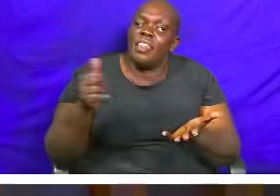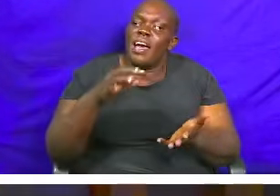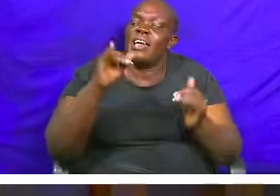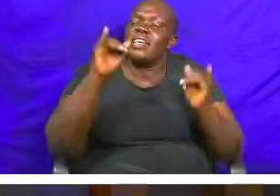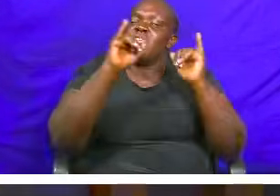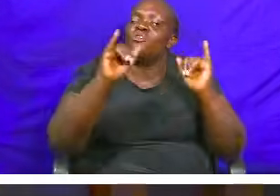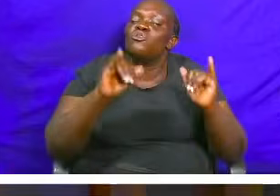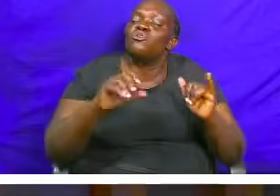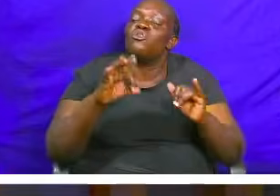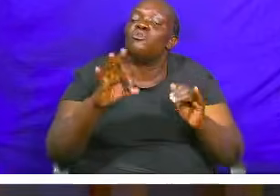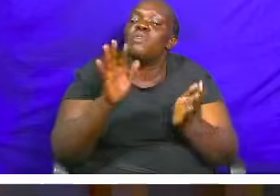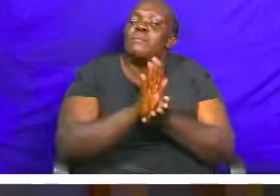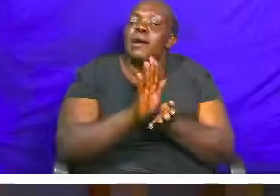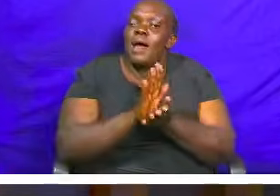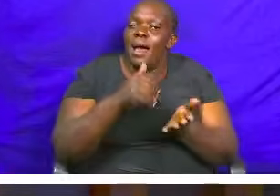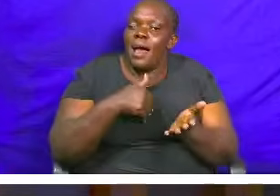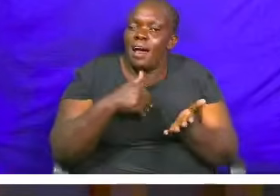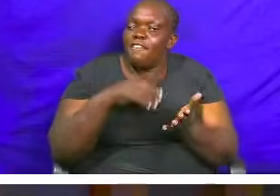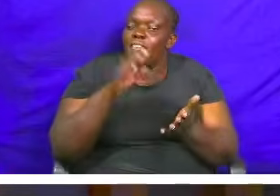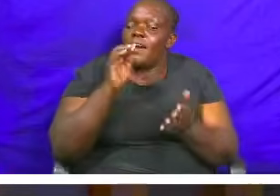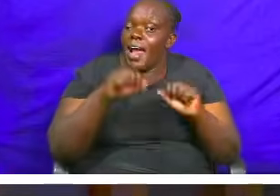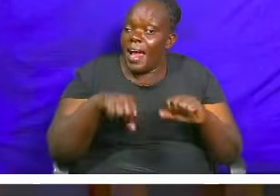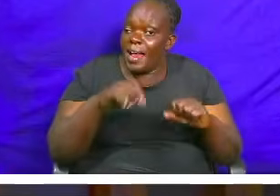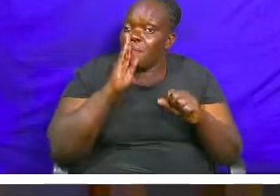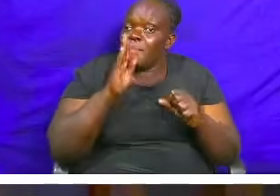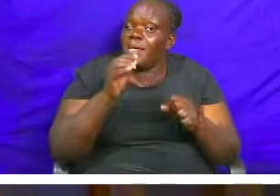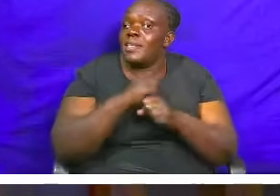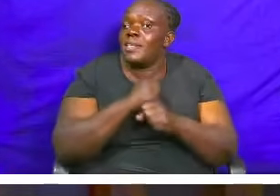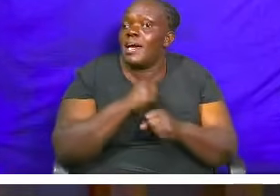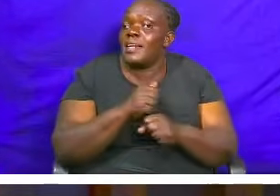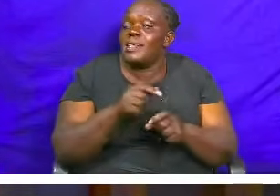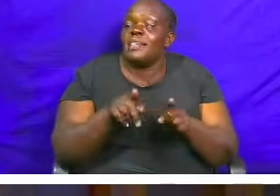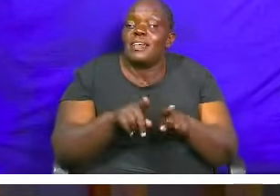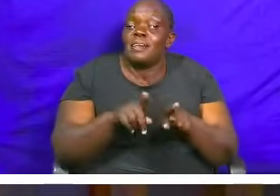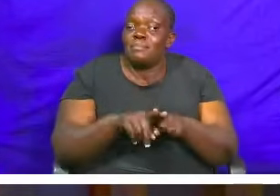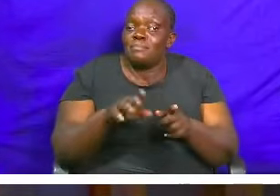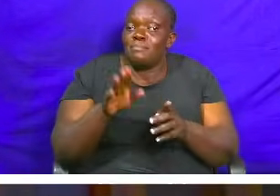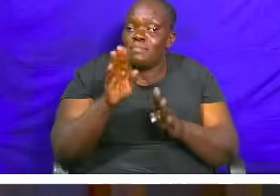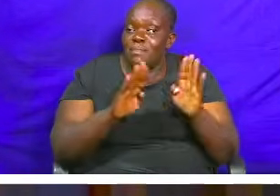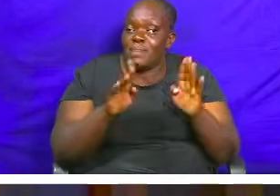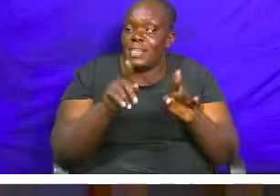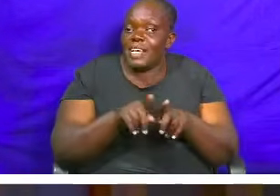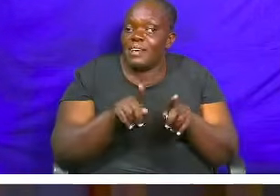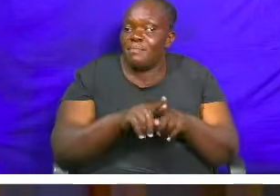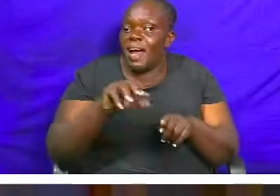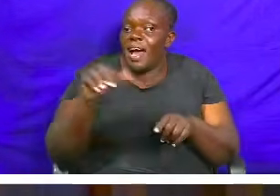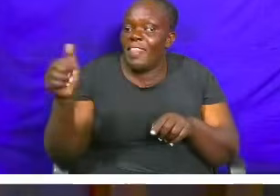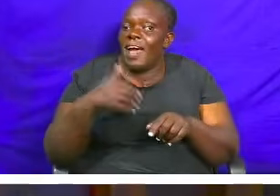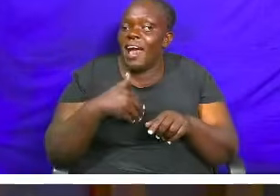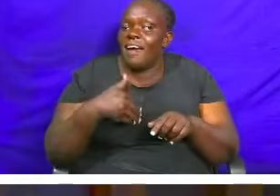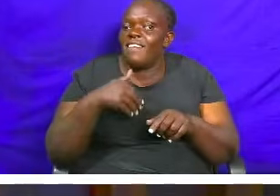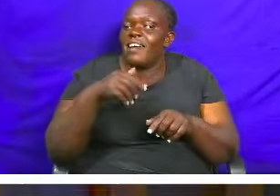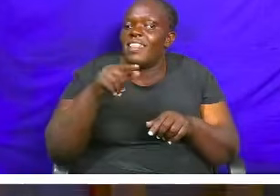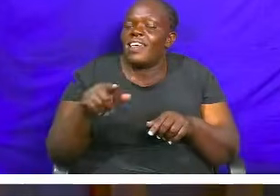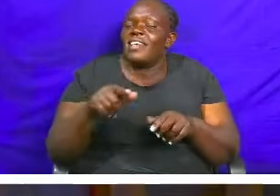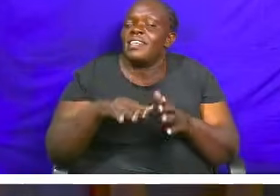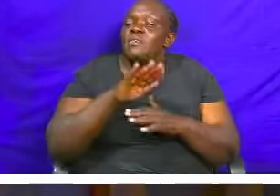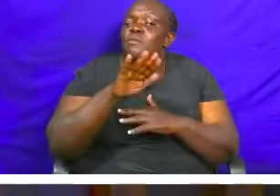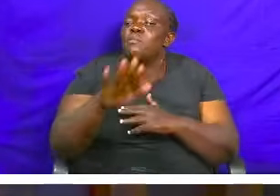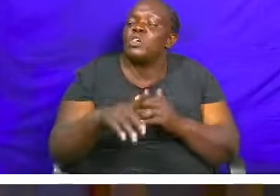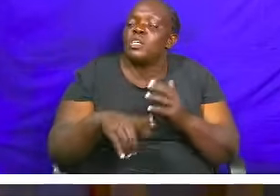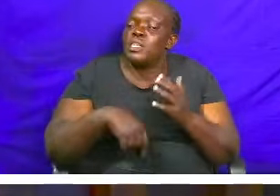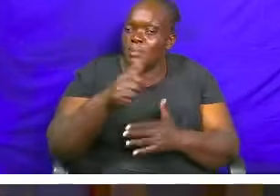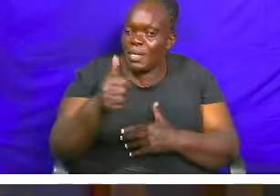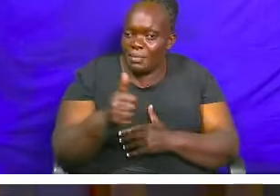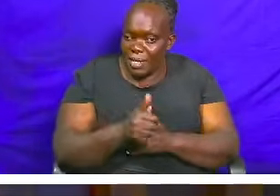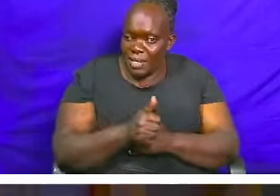banks we have, what can be done so that we can have a delayed system instead of having this spot payment of 30